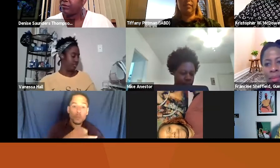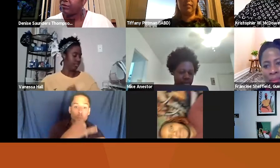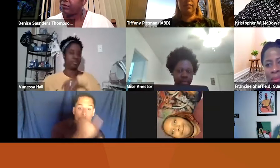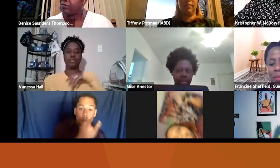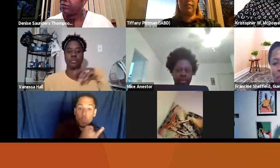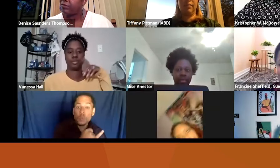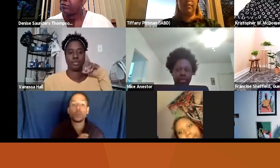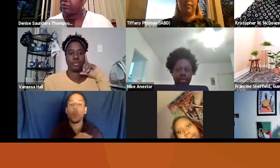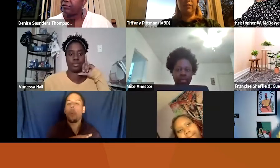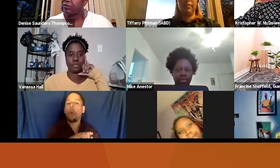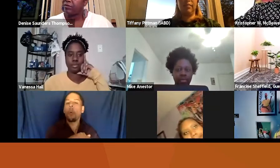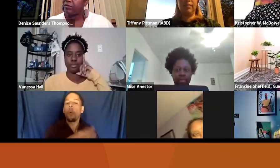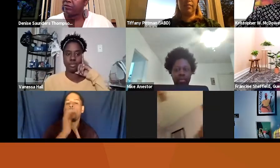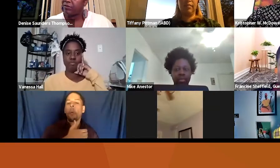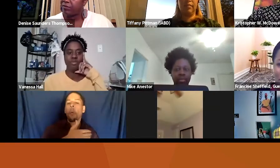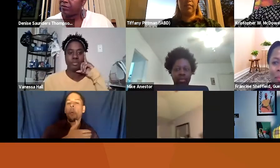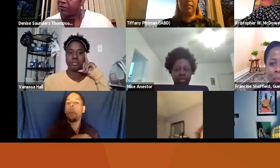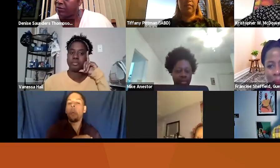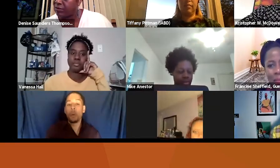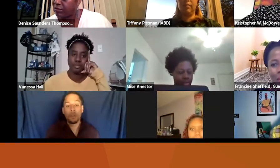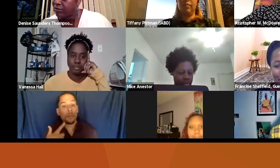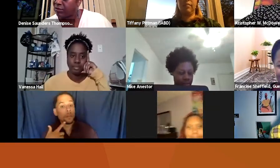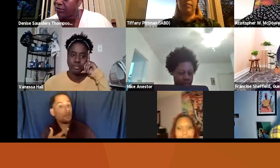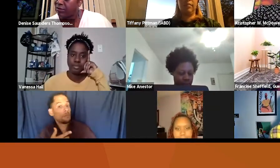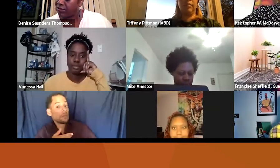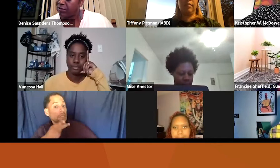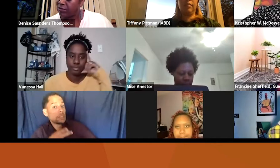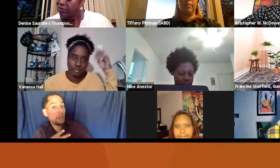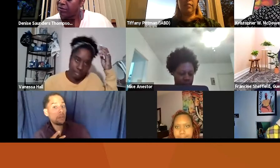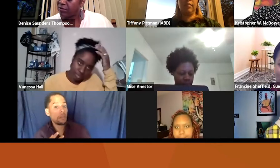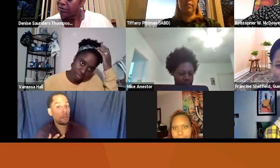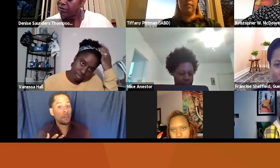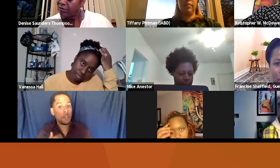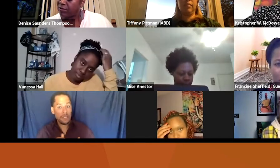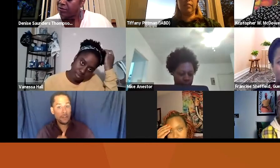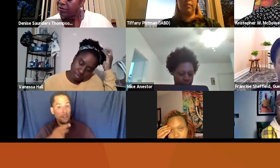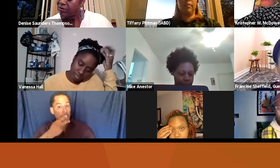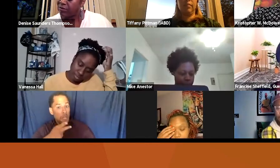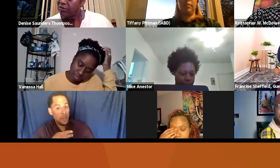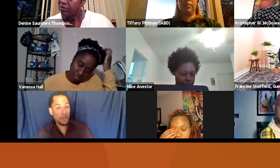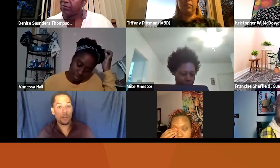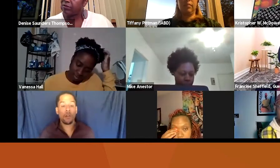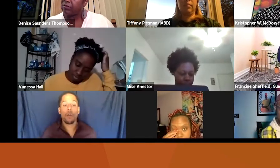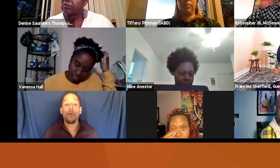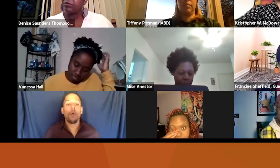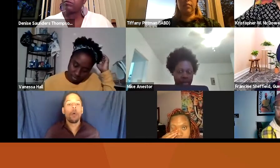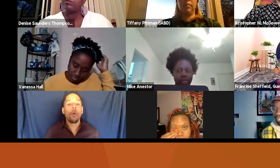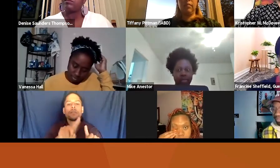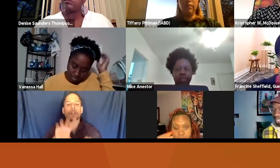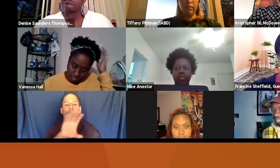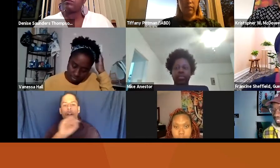you know, some of this self-care that we've been talking about, some of these mergers and the work that's being done. We want to hear what you all are thinking around the